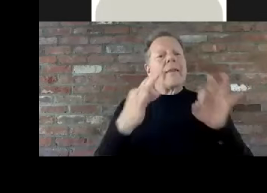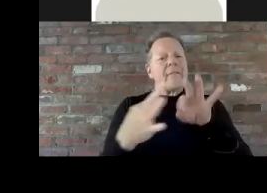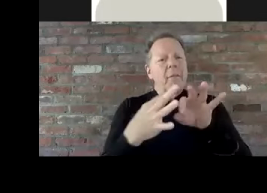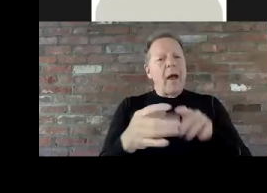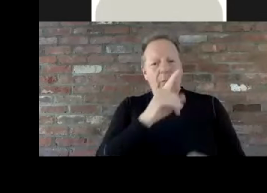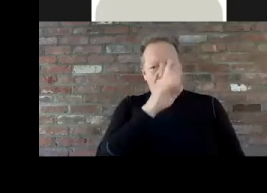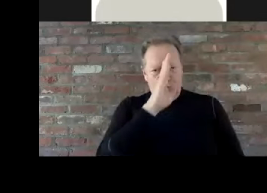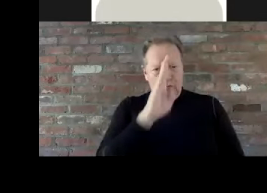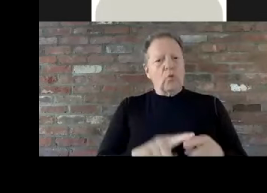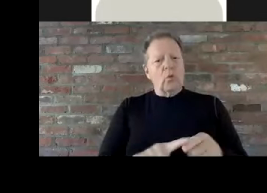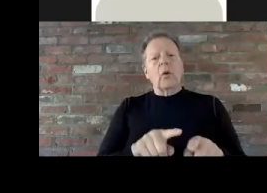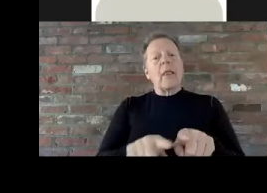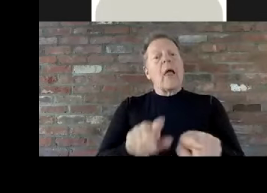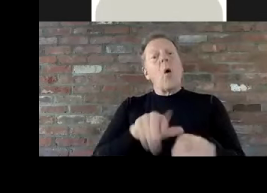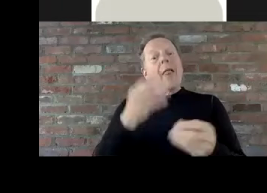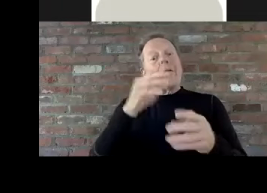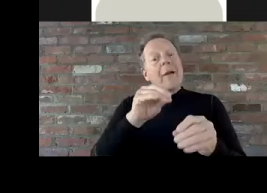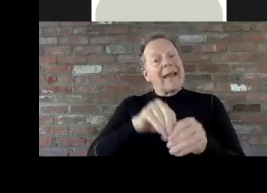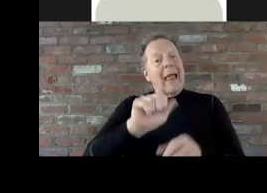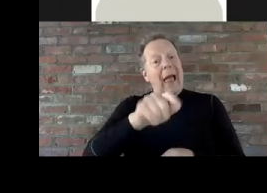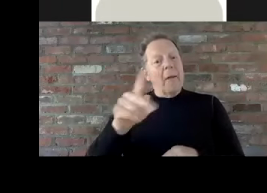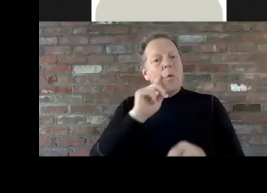straight to the project team.